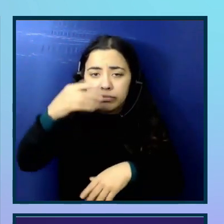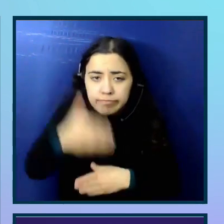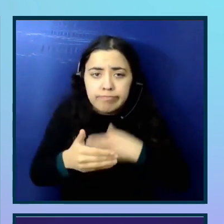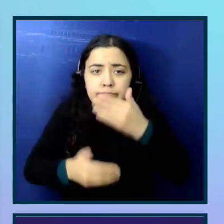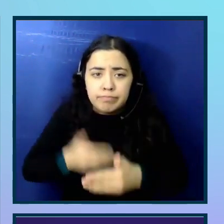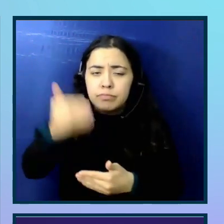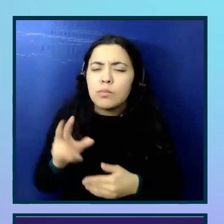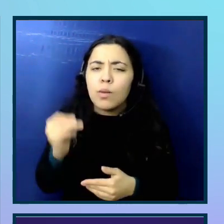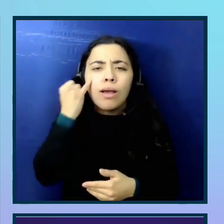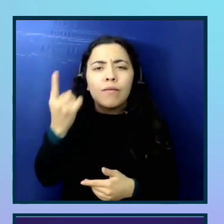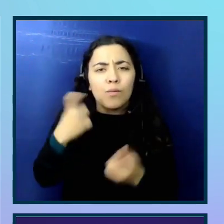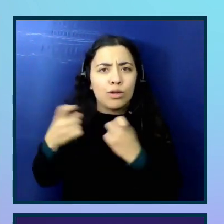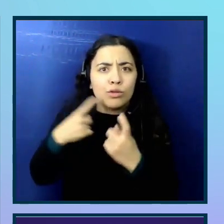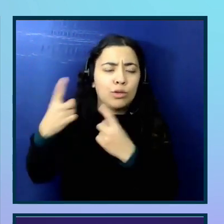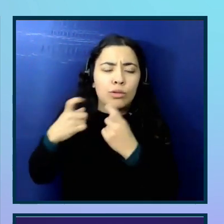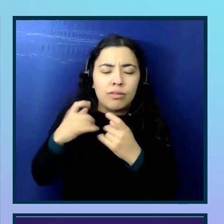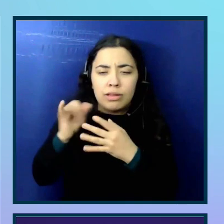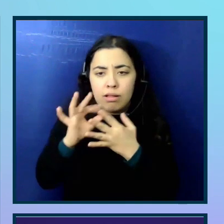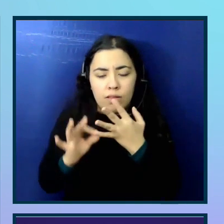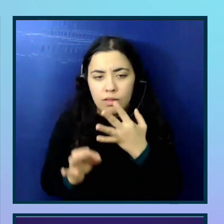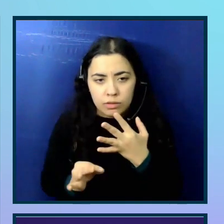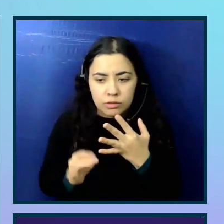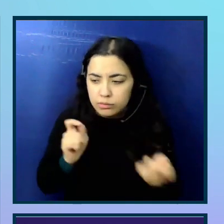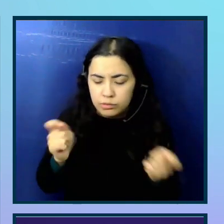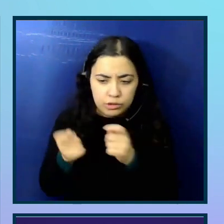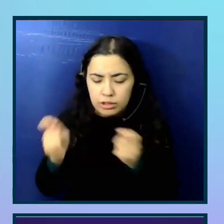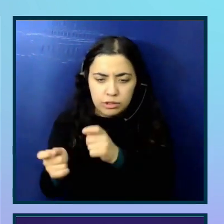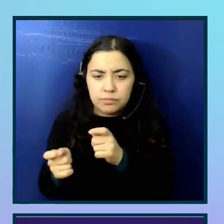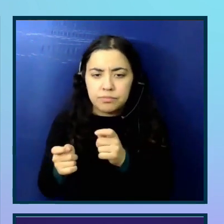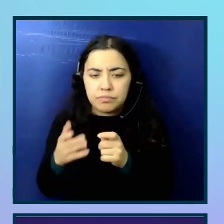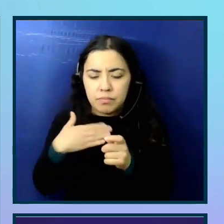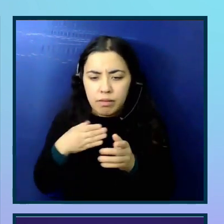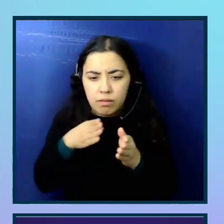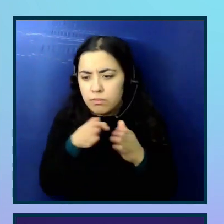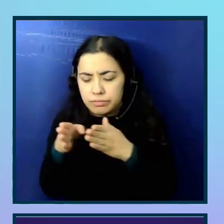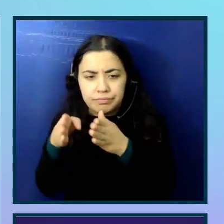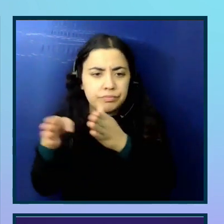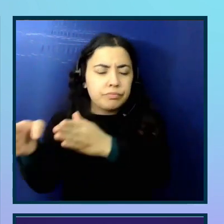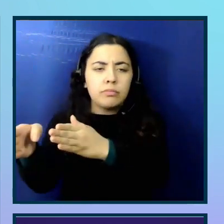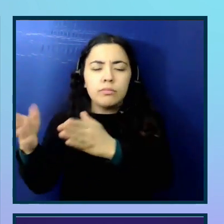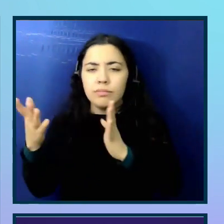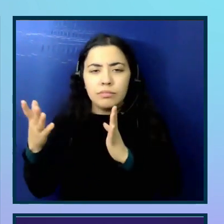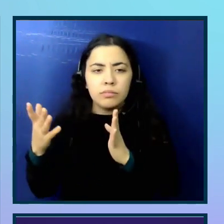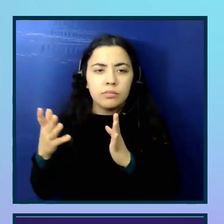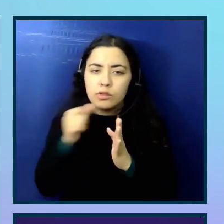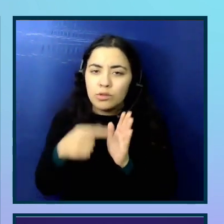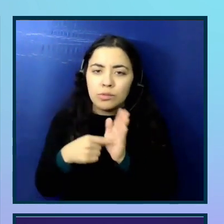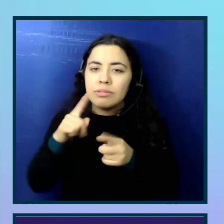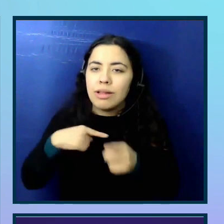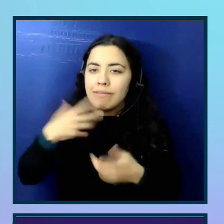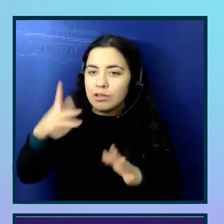have questions that the selection will significantly change the path a user is taken down, it's best to not show them until they need to